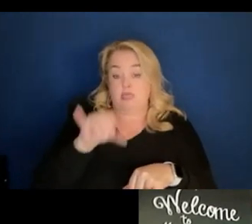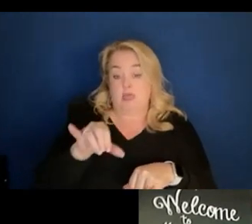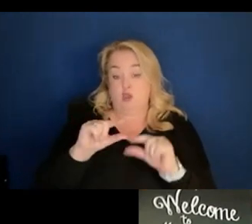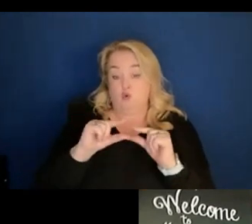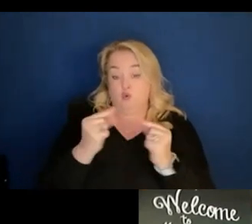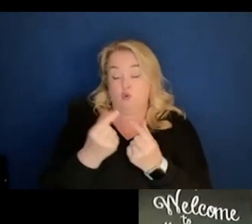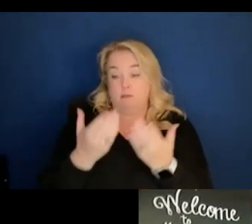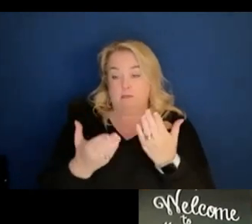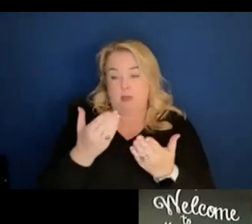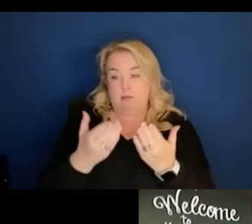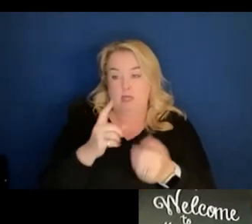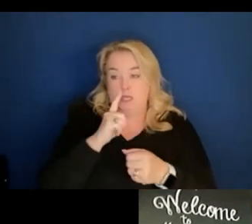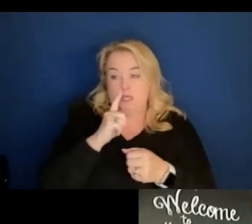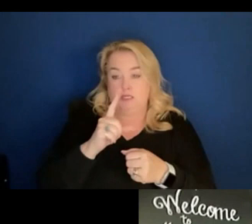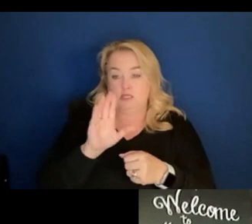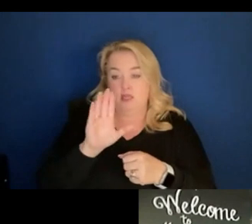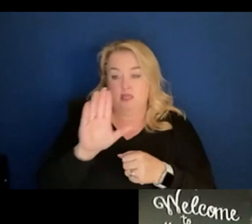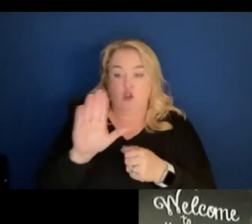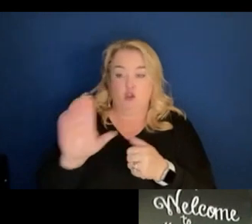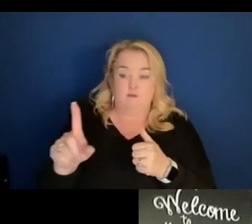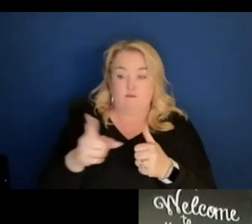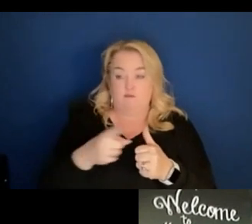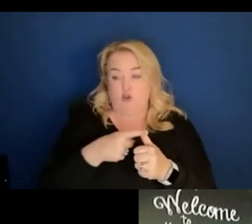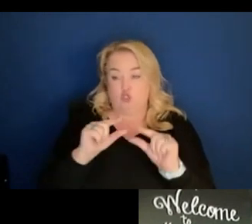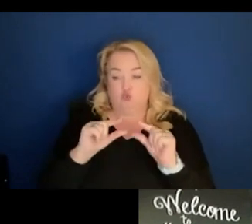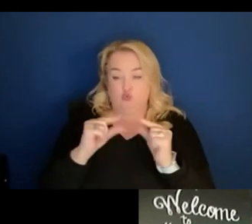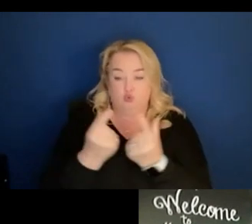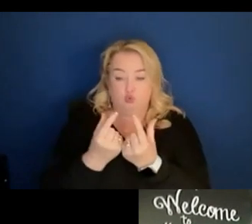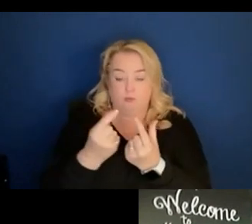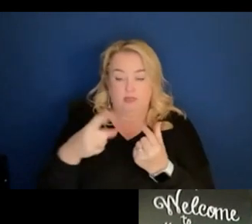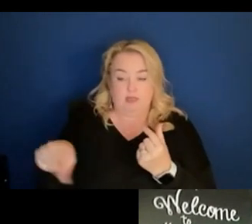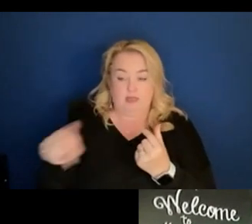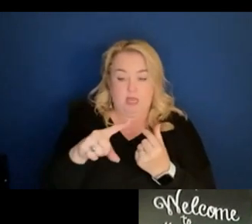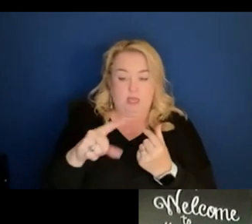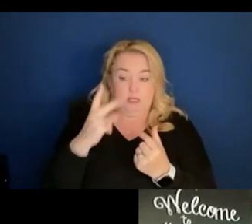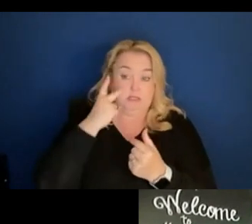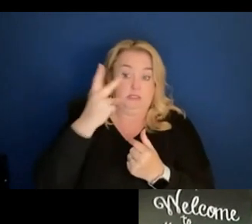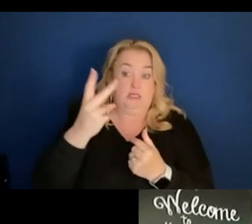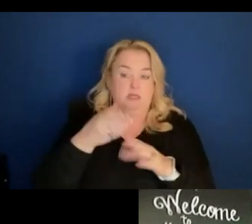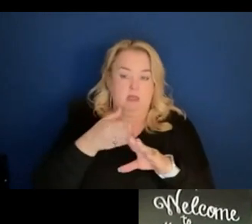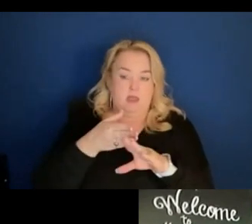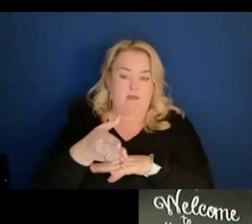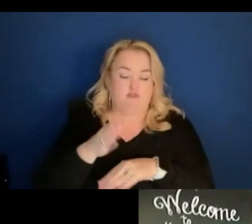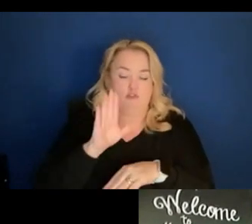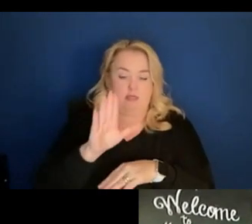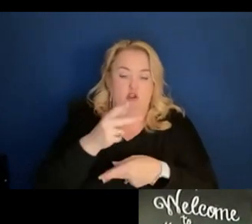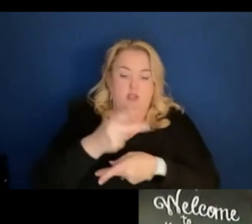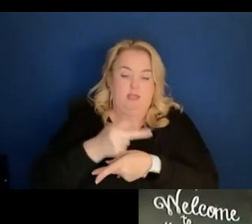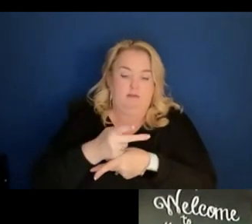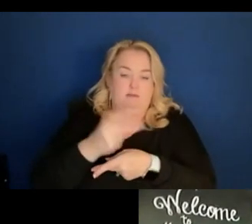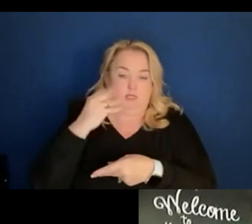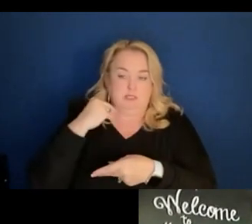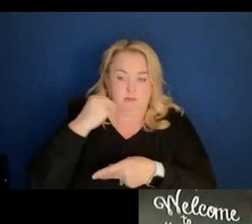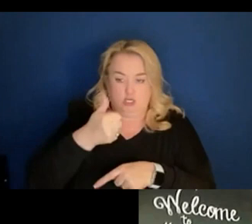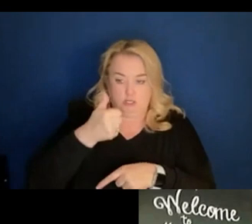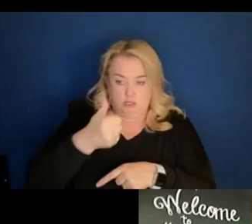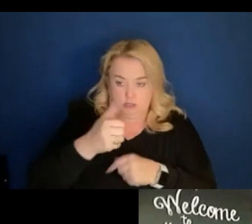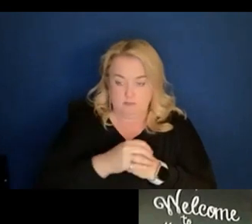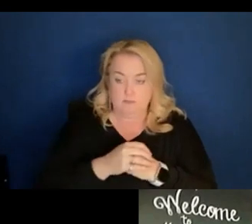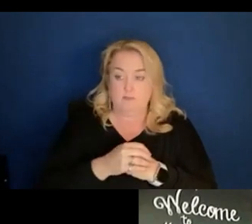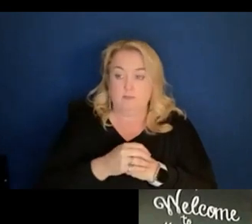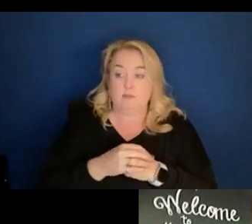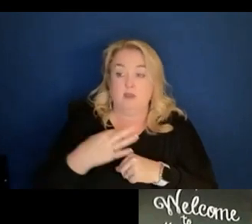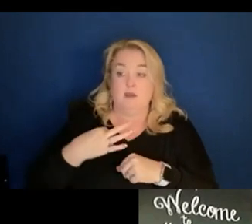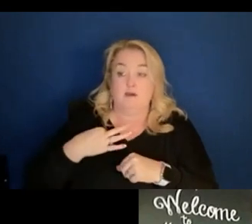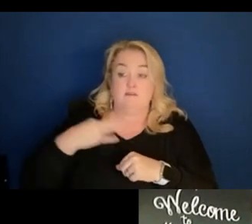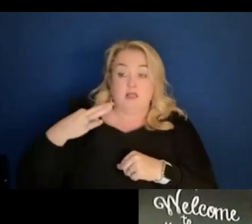be the first group that they encounter after their caregiving experience. And our